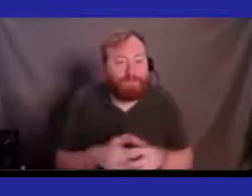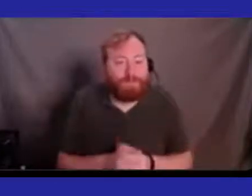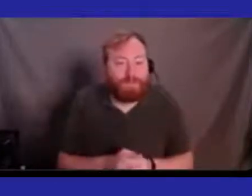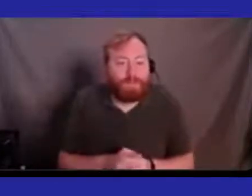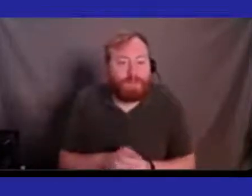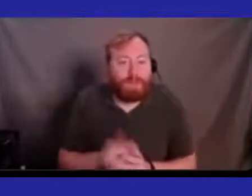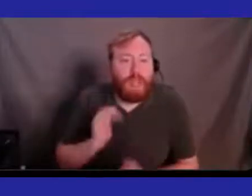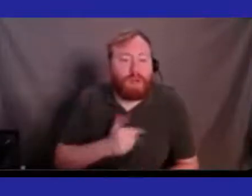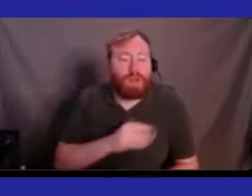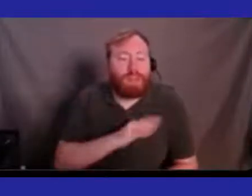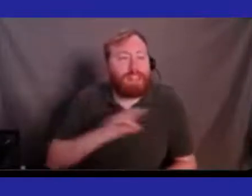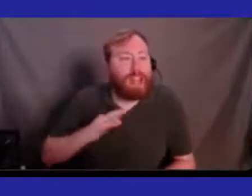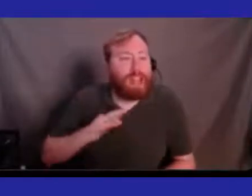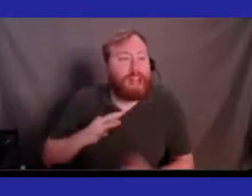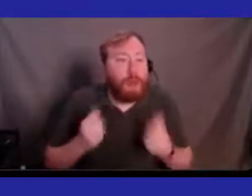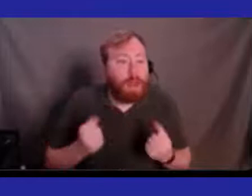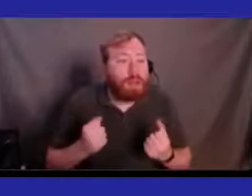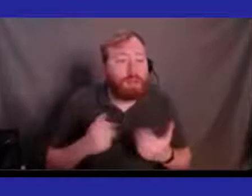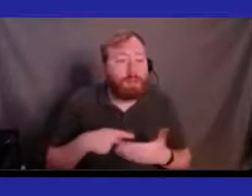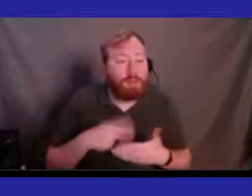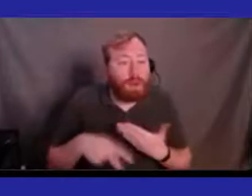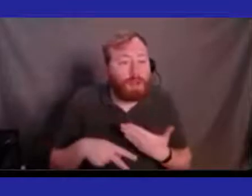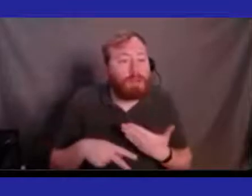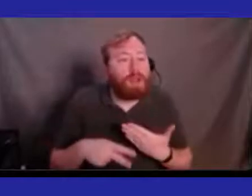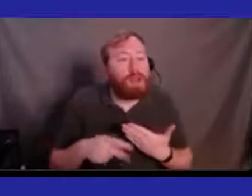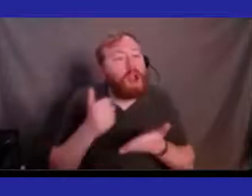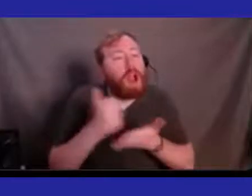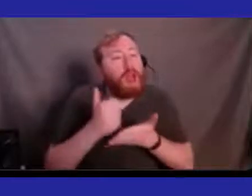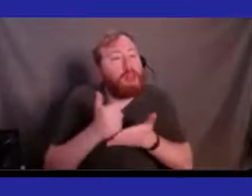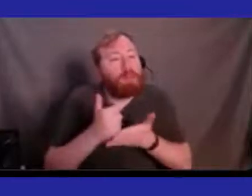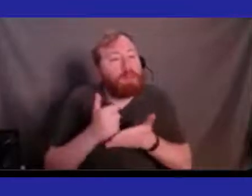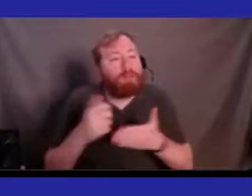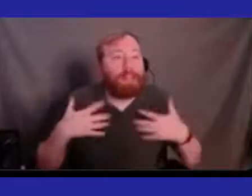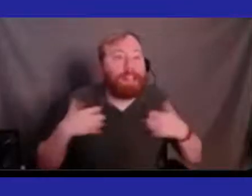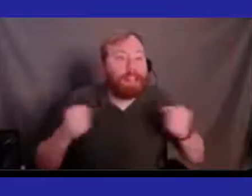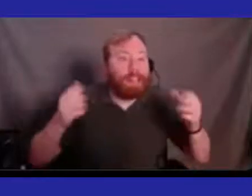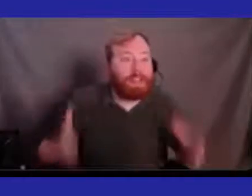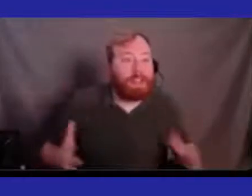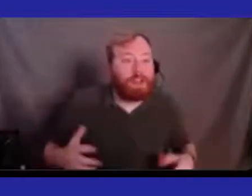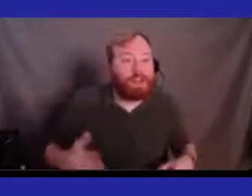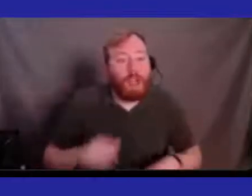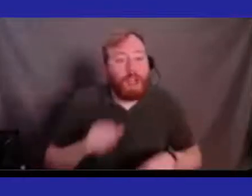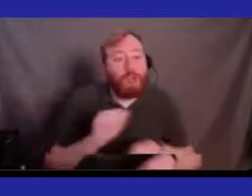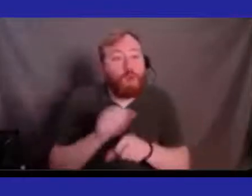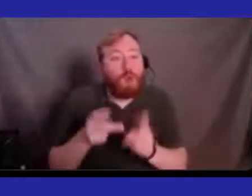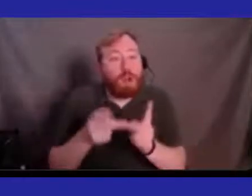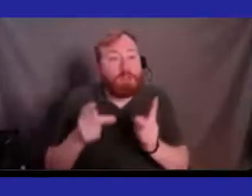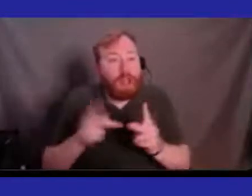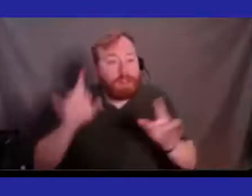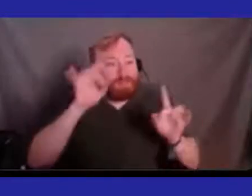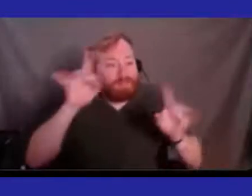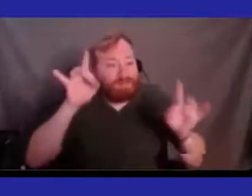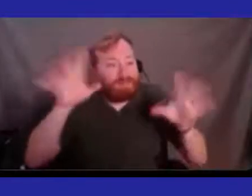our Helping Healers Heal and workplace violence reduction